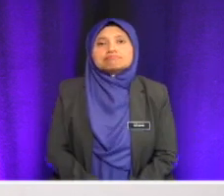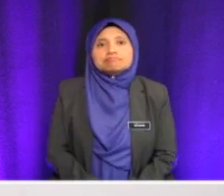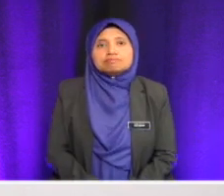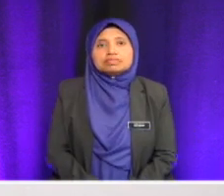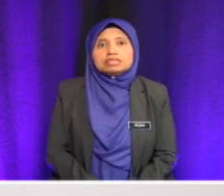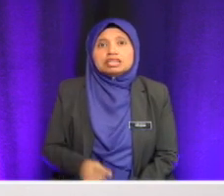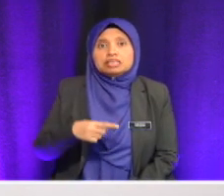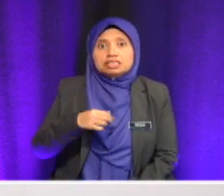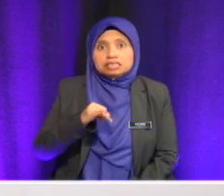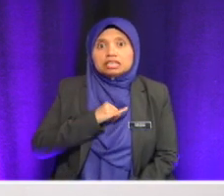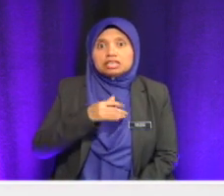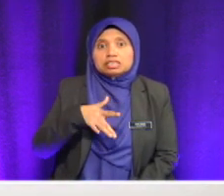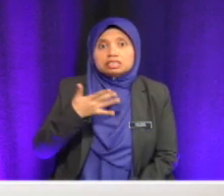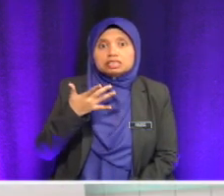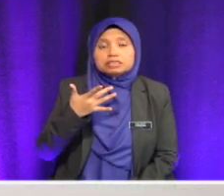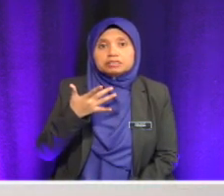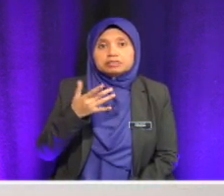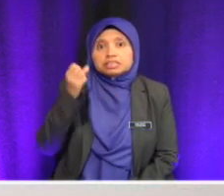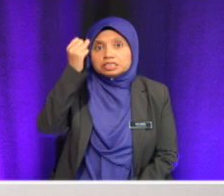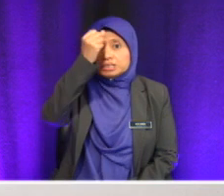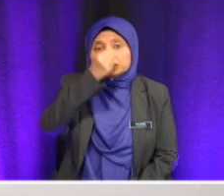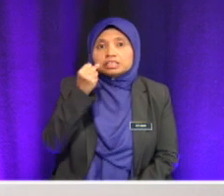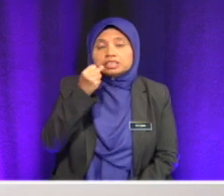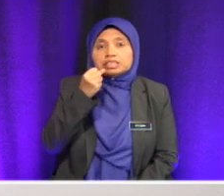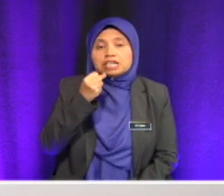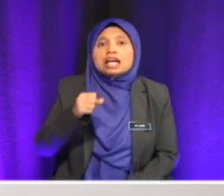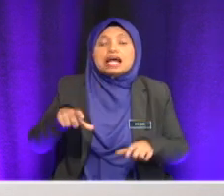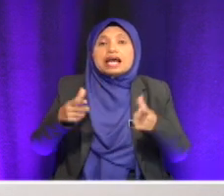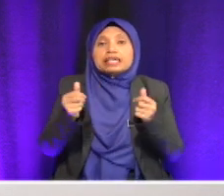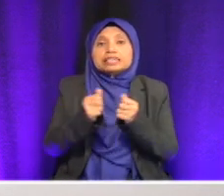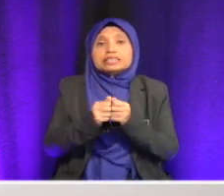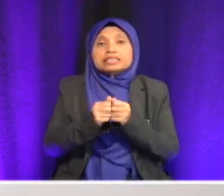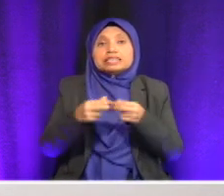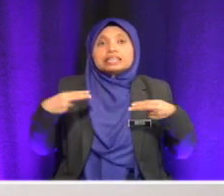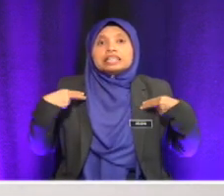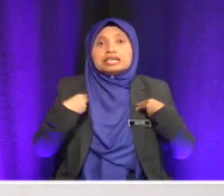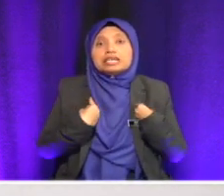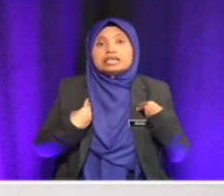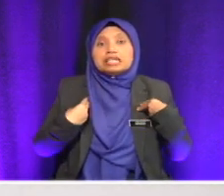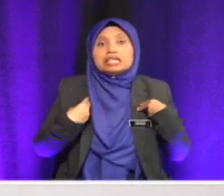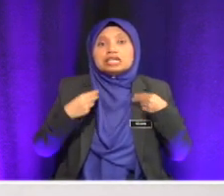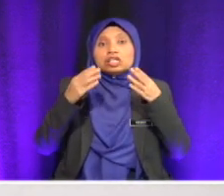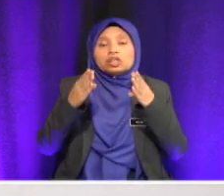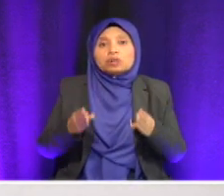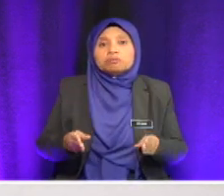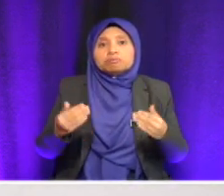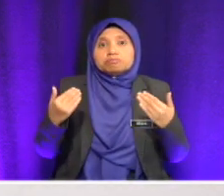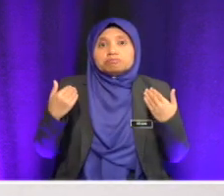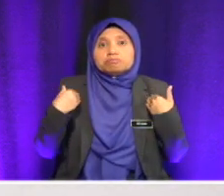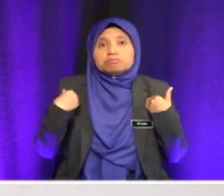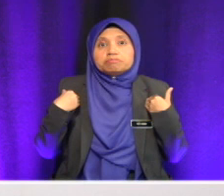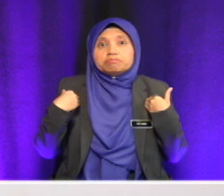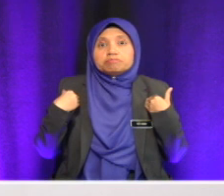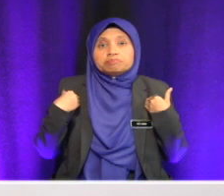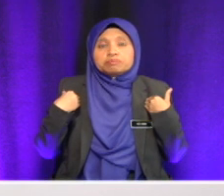I think the characteristic make humans different from animals is humans have a high developed brain that allow us